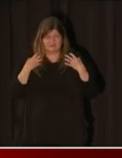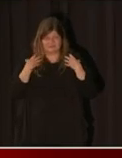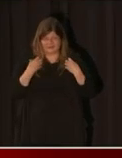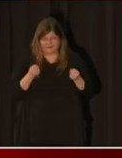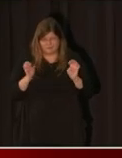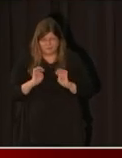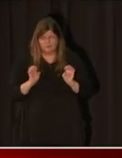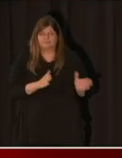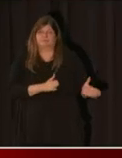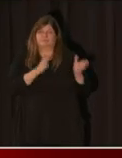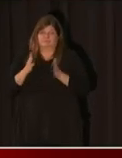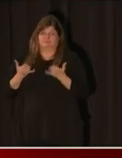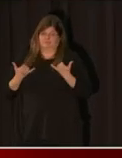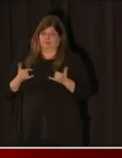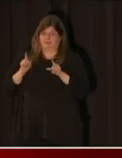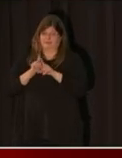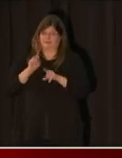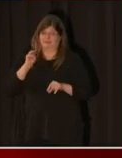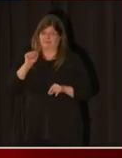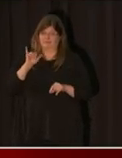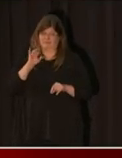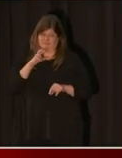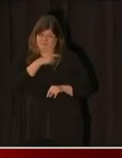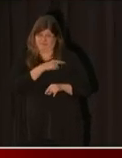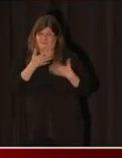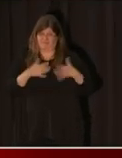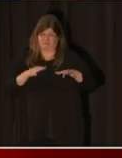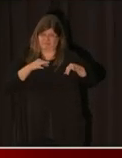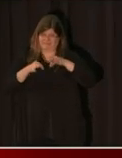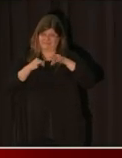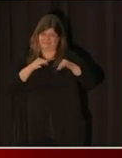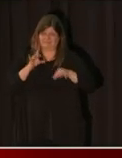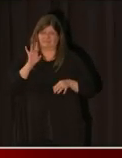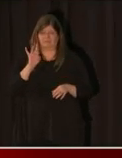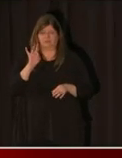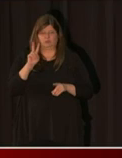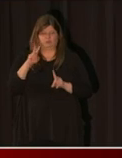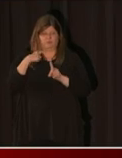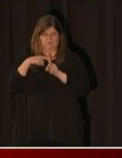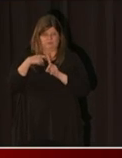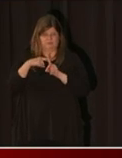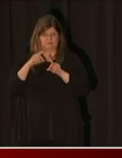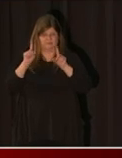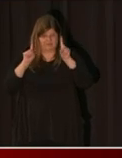Mayor indicated, we've had 82 positive tests at MPD. We've had